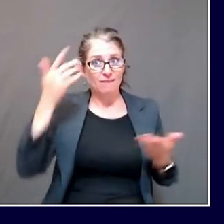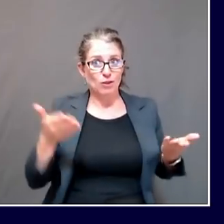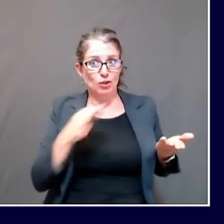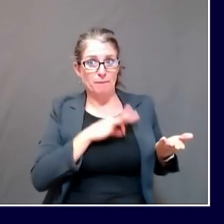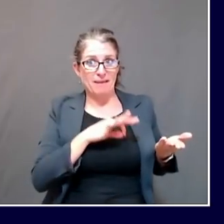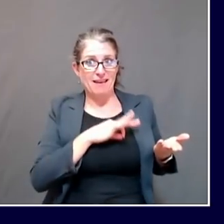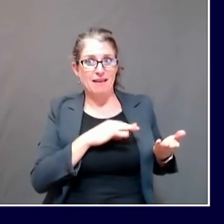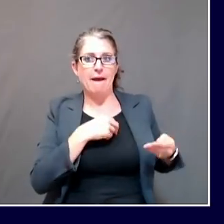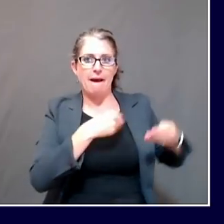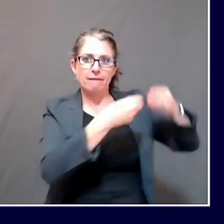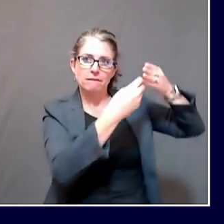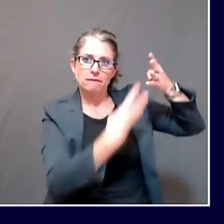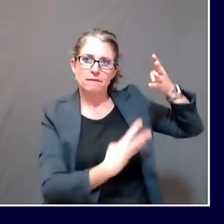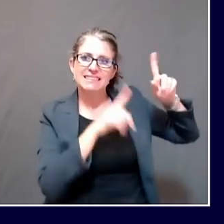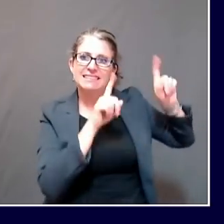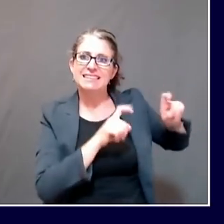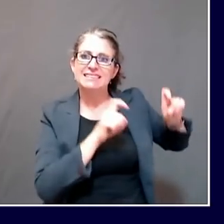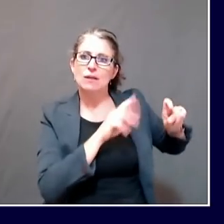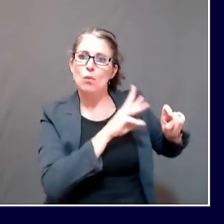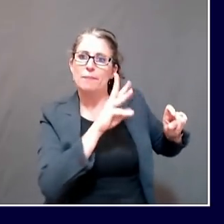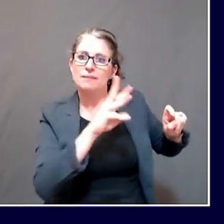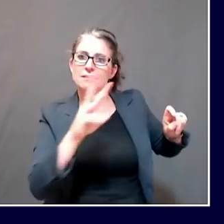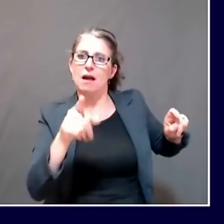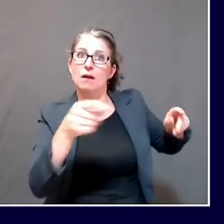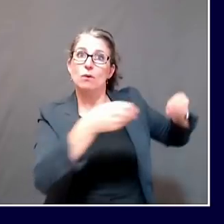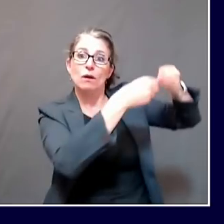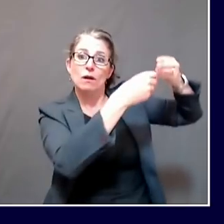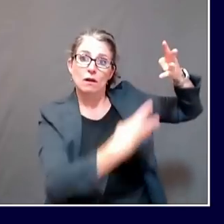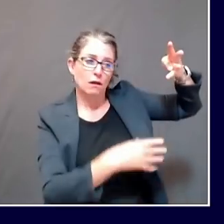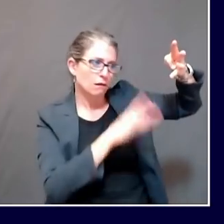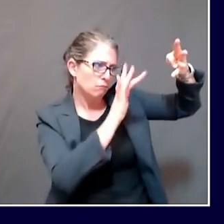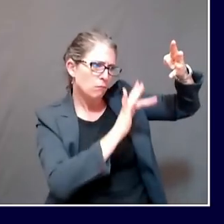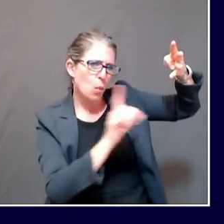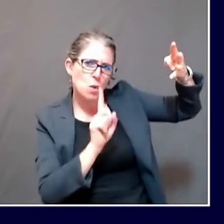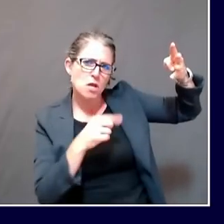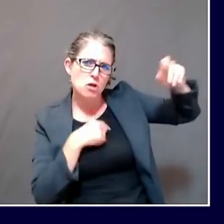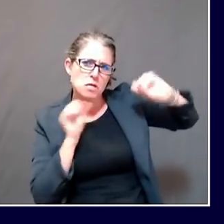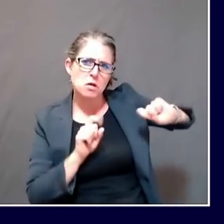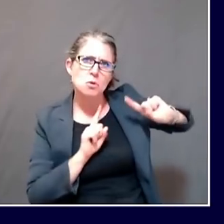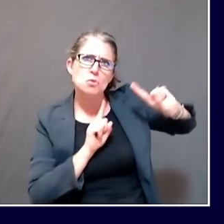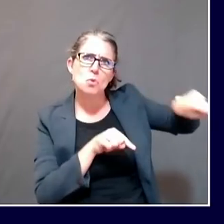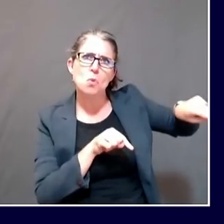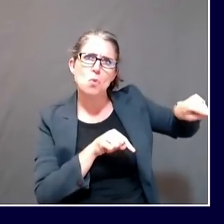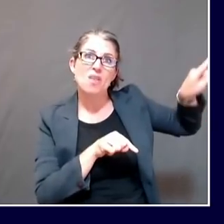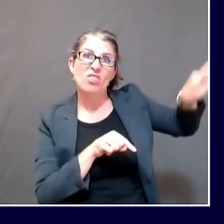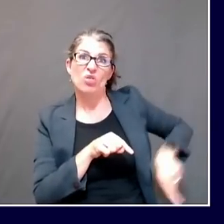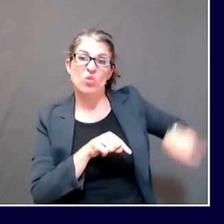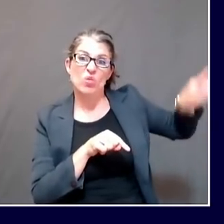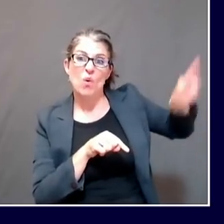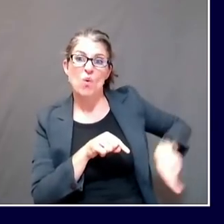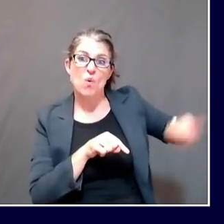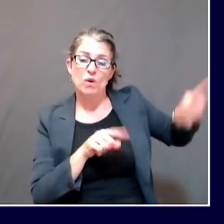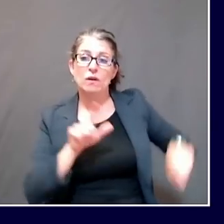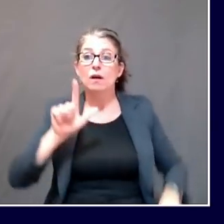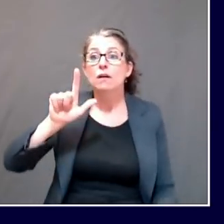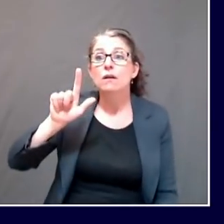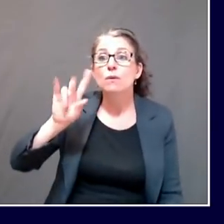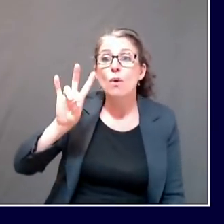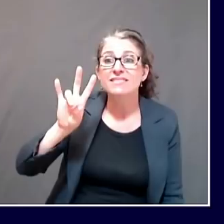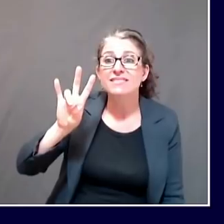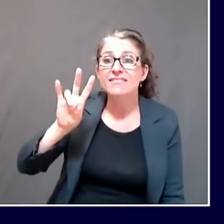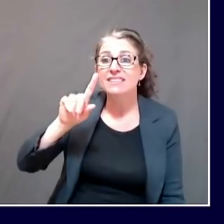Send state-sponsored sites where you can get tested for free. It also lists the types of places that will accept the standing order that are